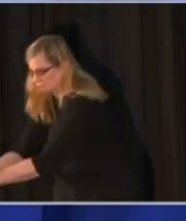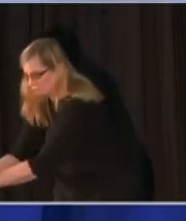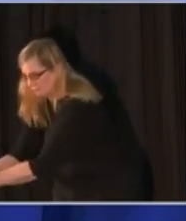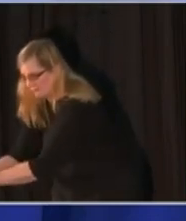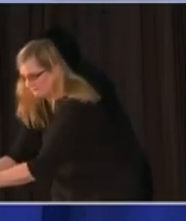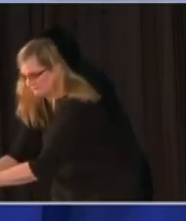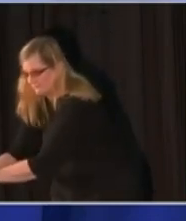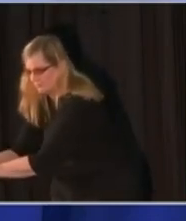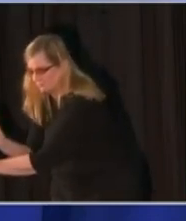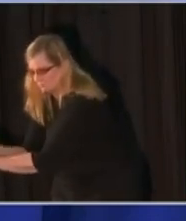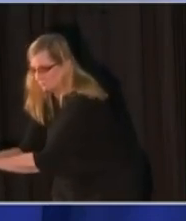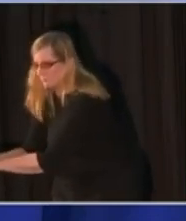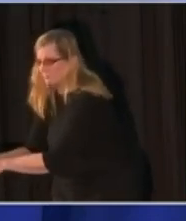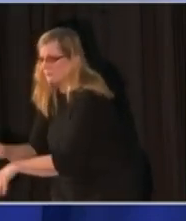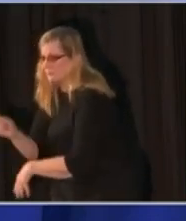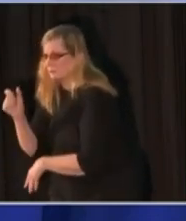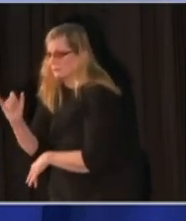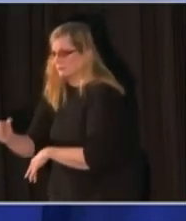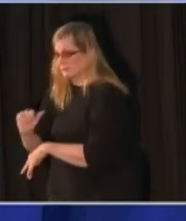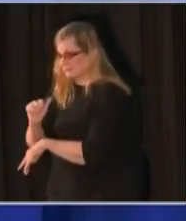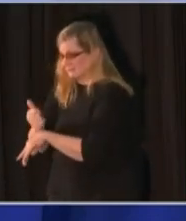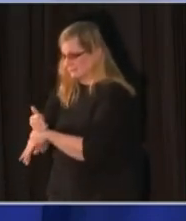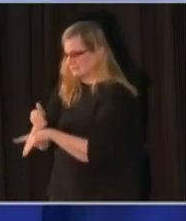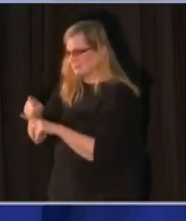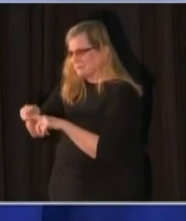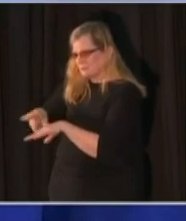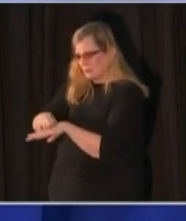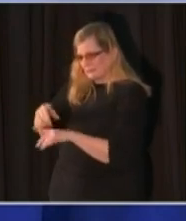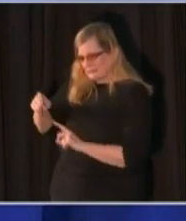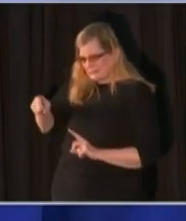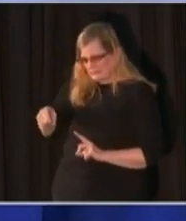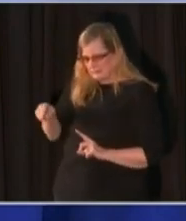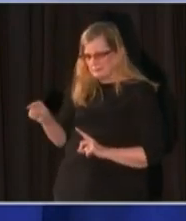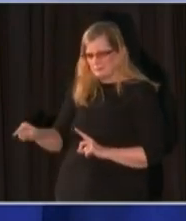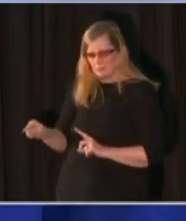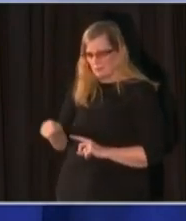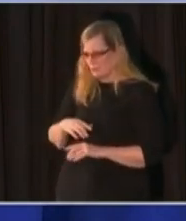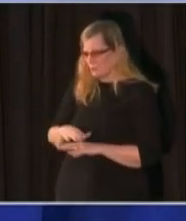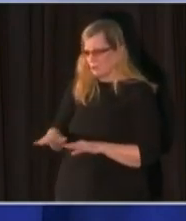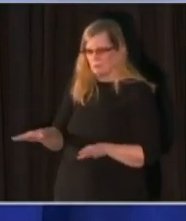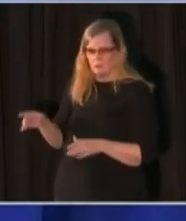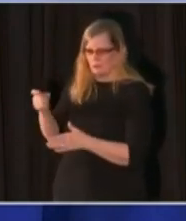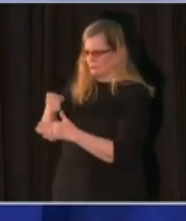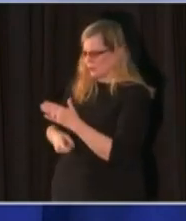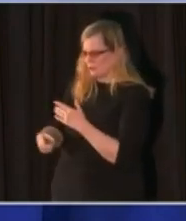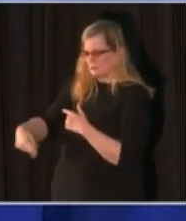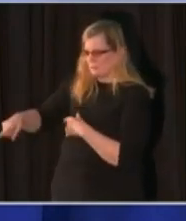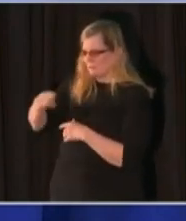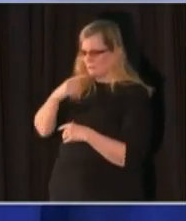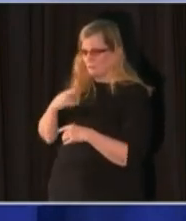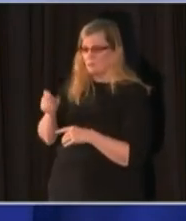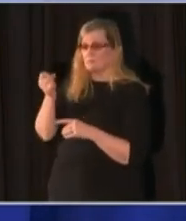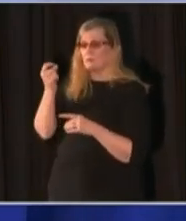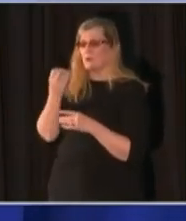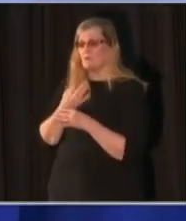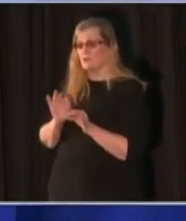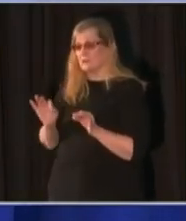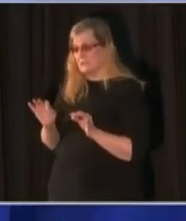on need, we would not be charging for those groceries. We would be leveraging other disaster relief funding. And